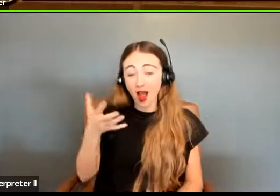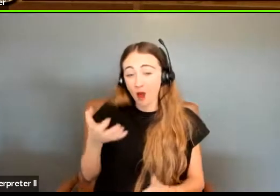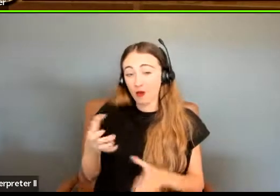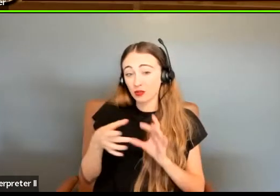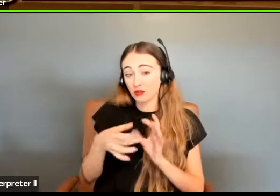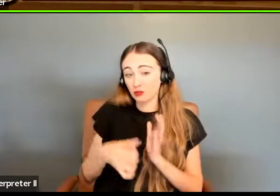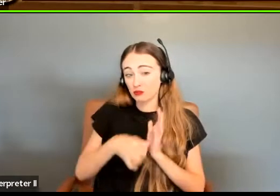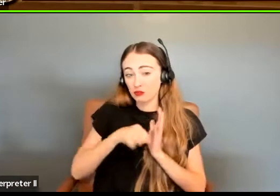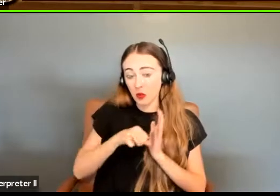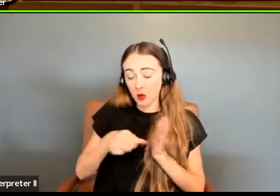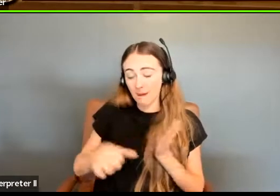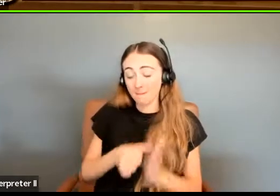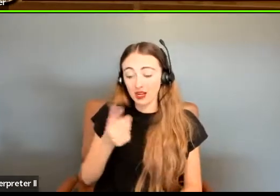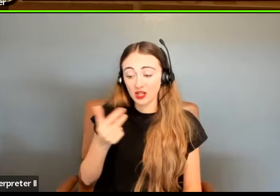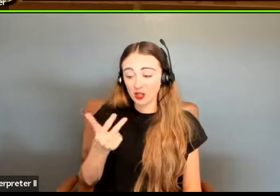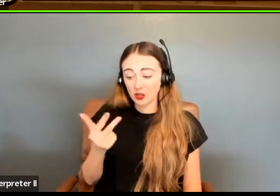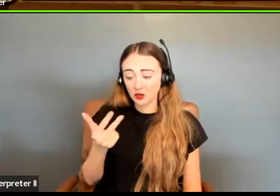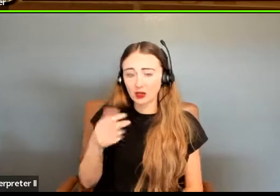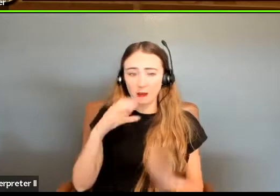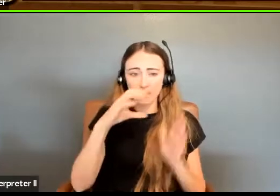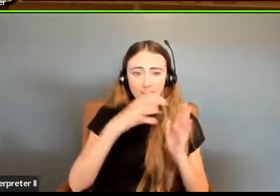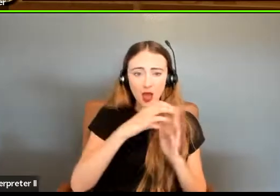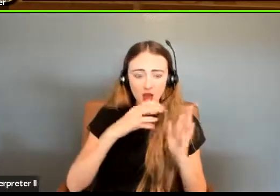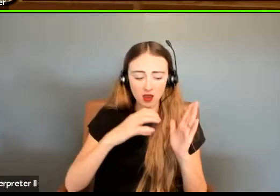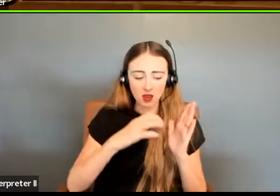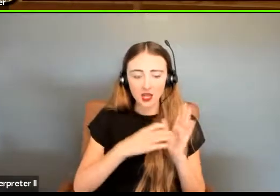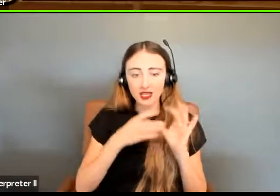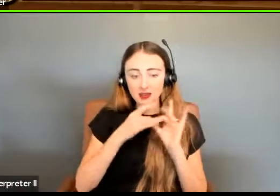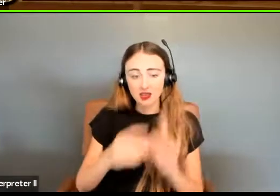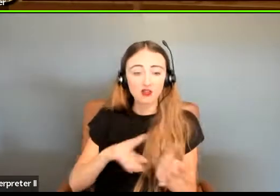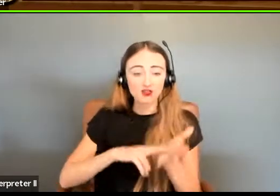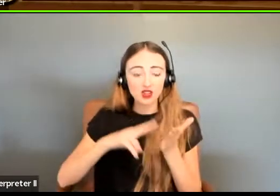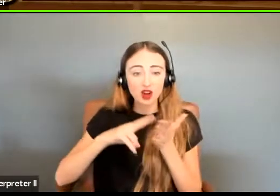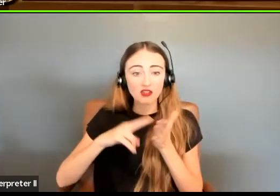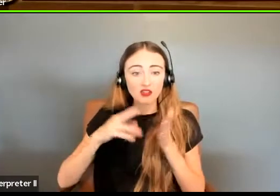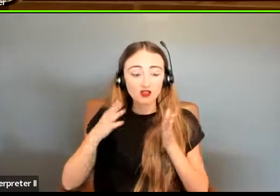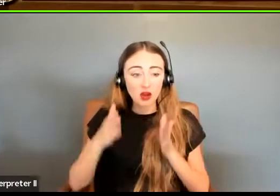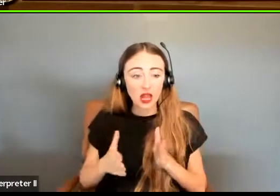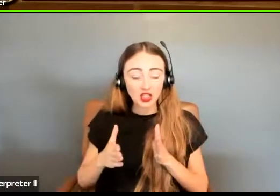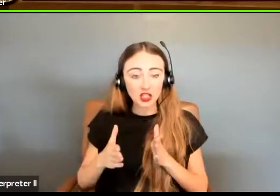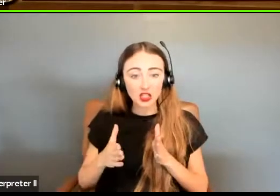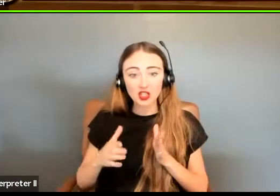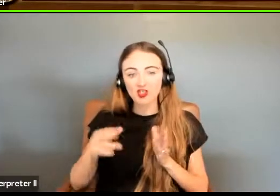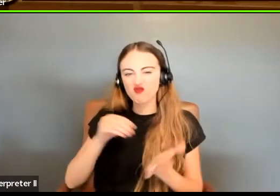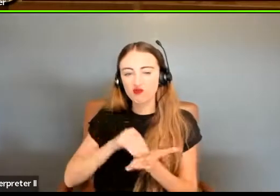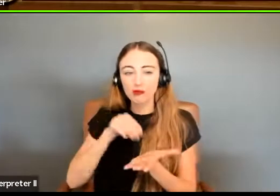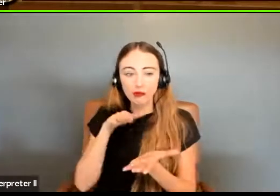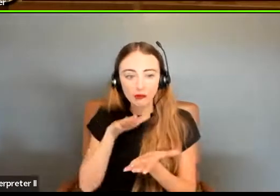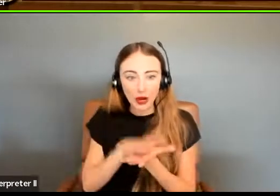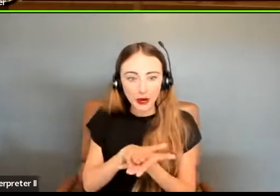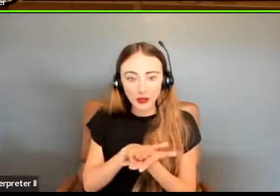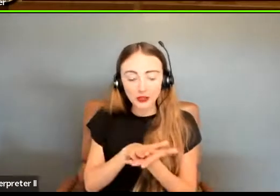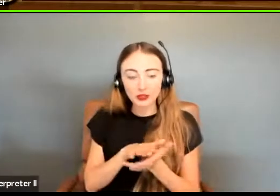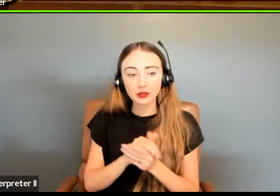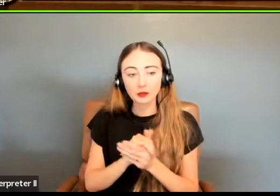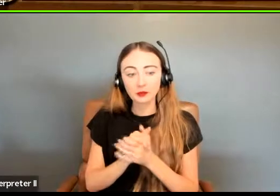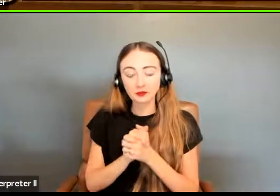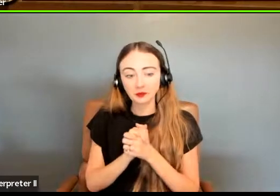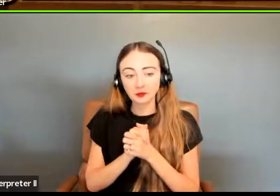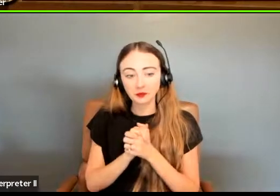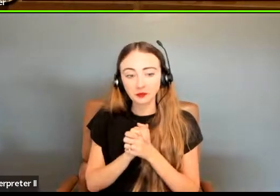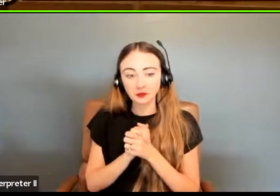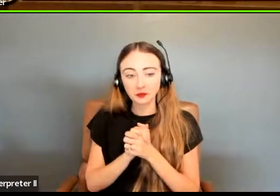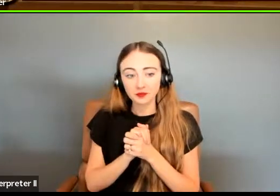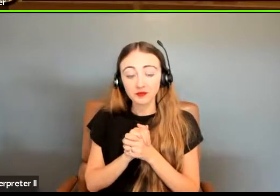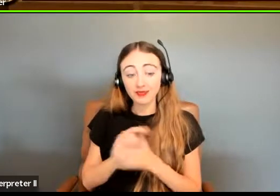page 3, there are 2 paragraphs dealing with contractor records. I should say subsections dealing with government contractor records.